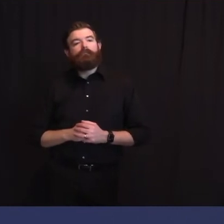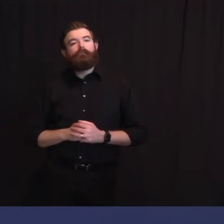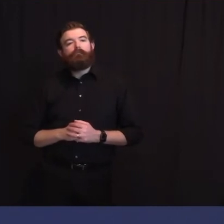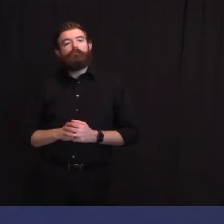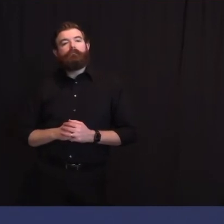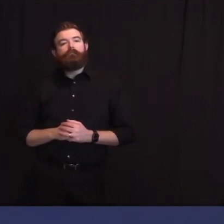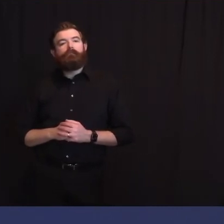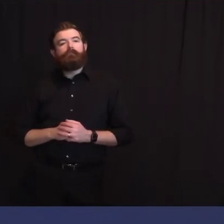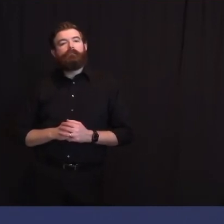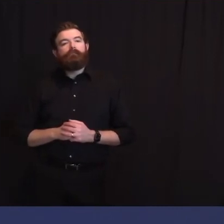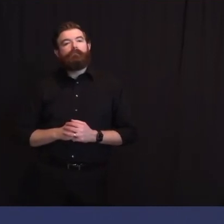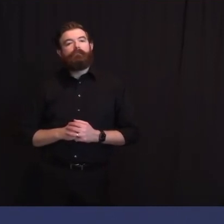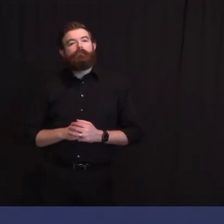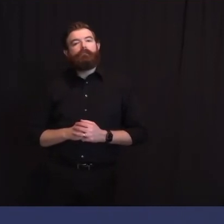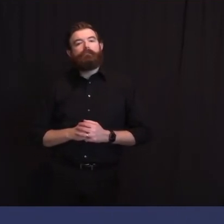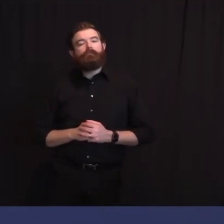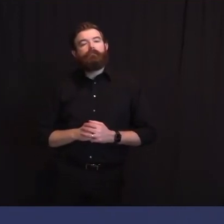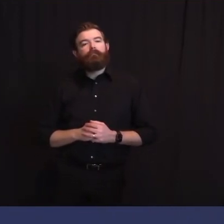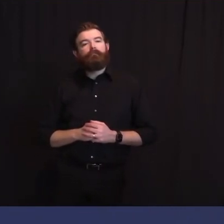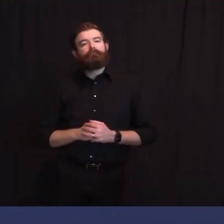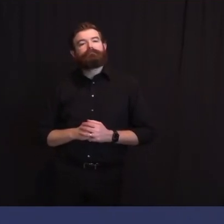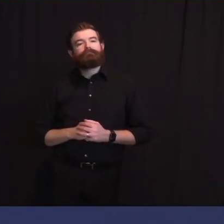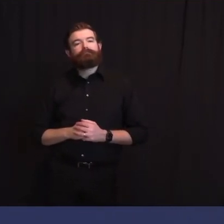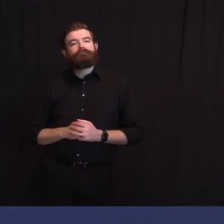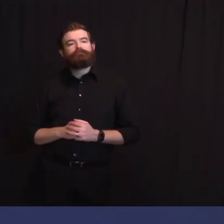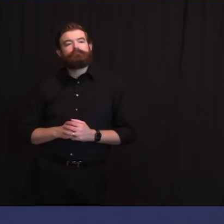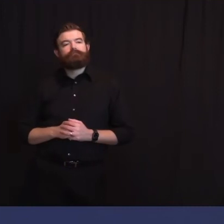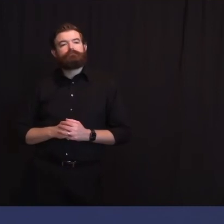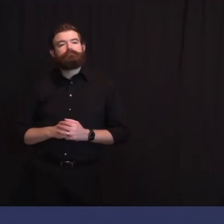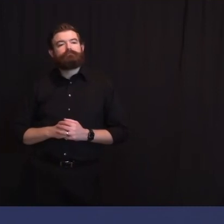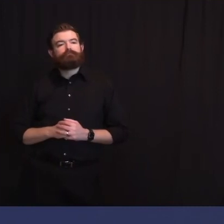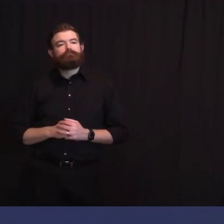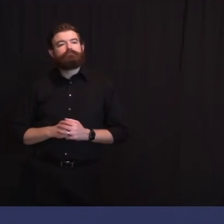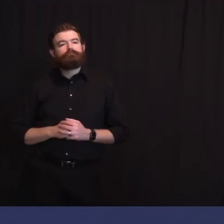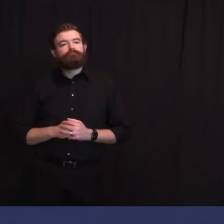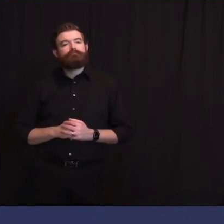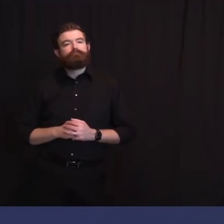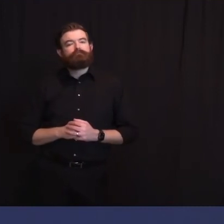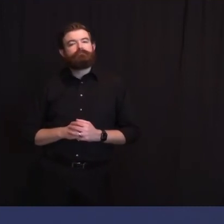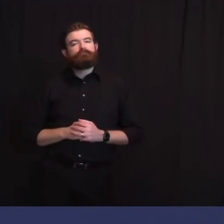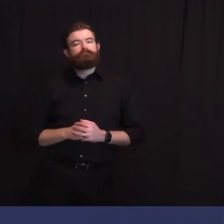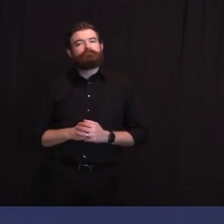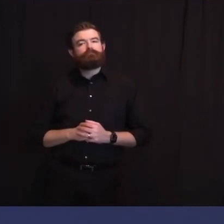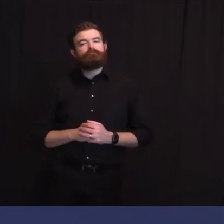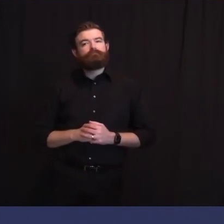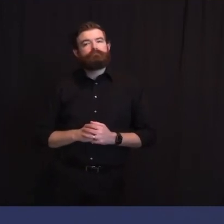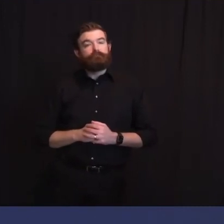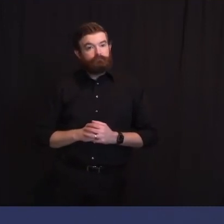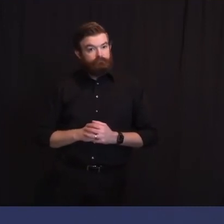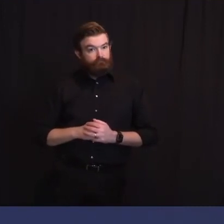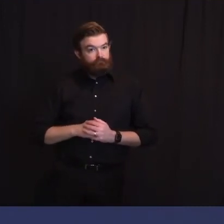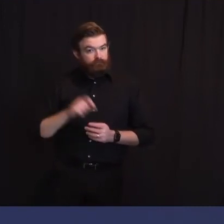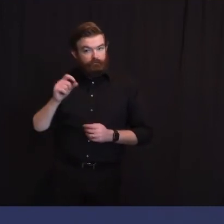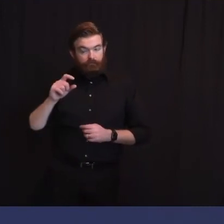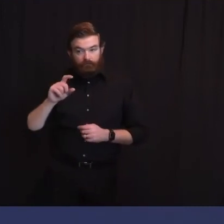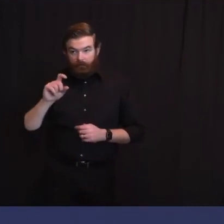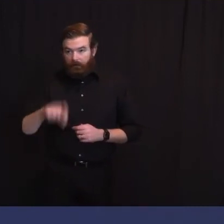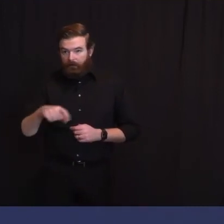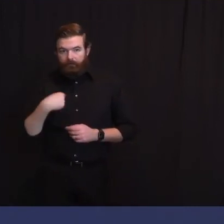pre-register. We've already put 500,000 shots in the arm. We got to get to 4.7 million within 6